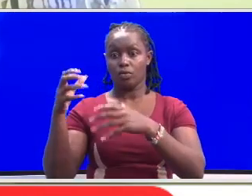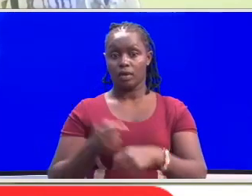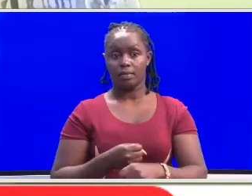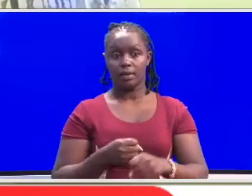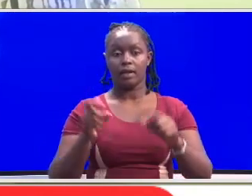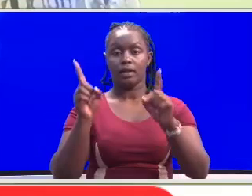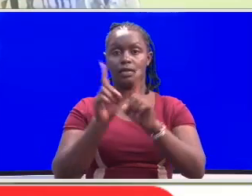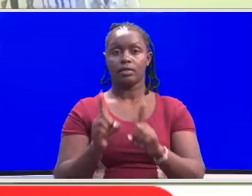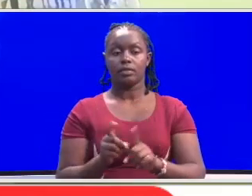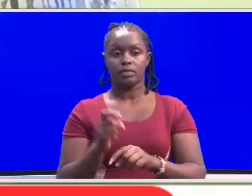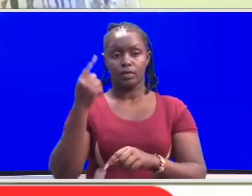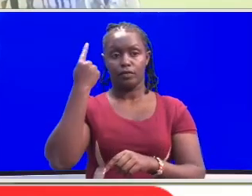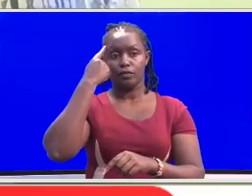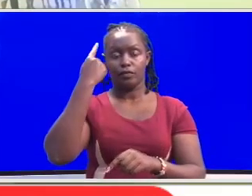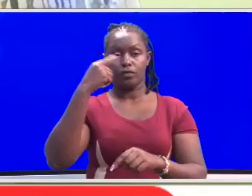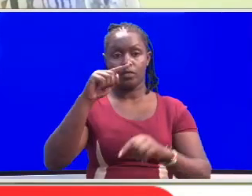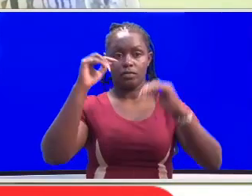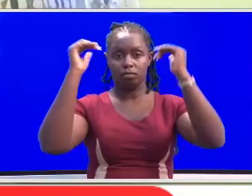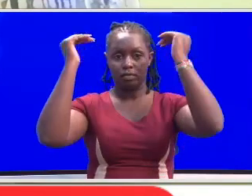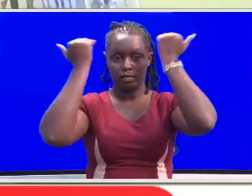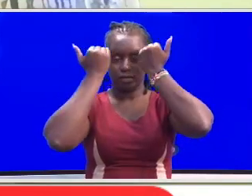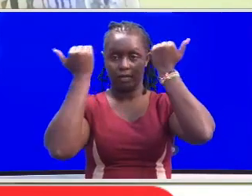as exhibit before the court.